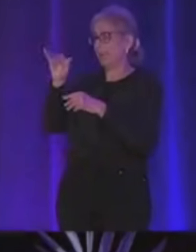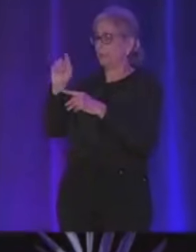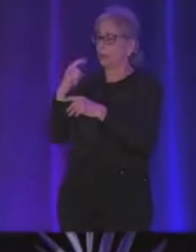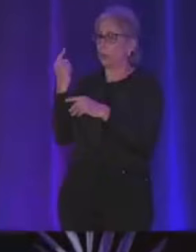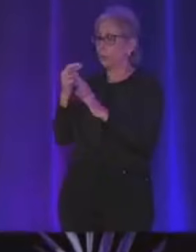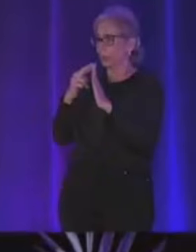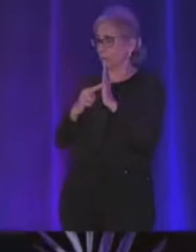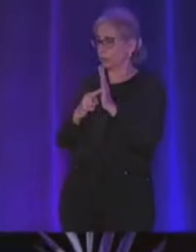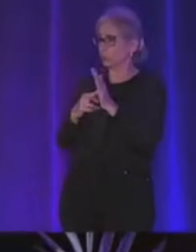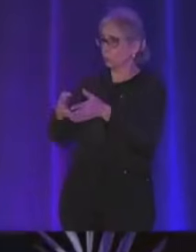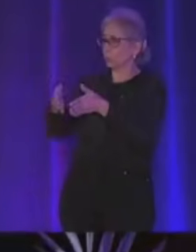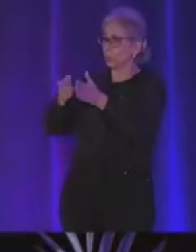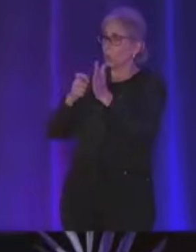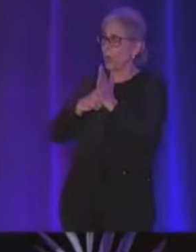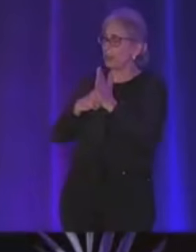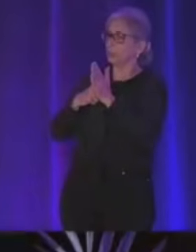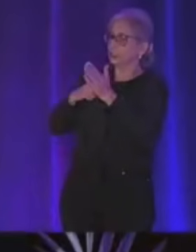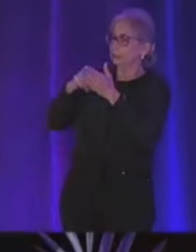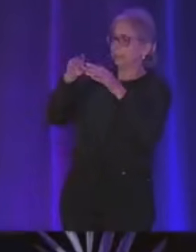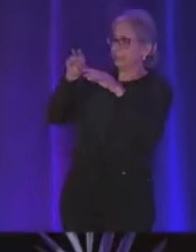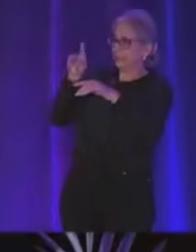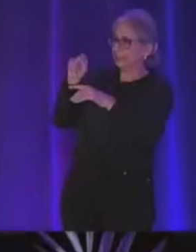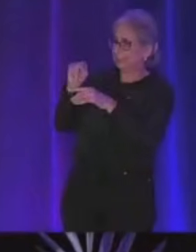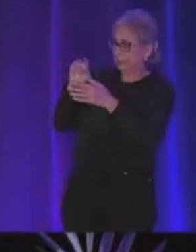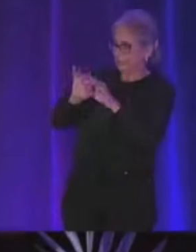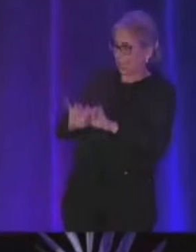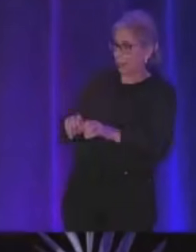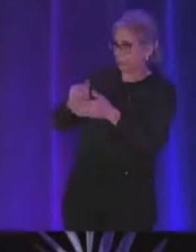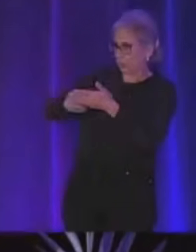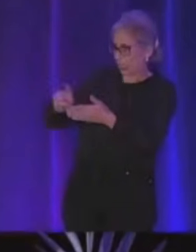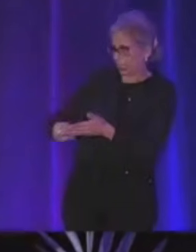recommended requiring type checking, and set parser